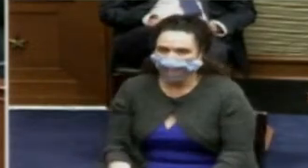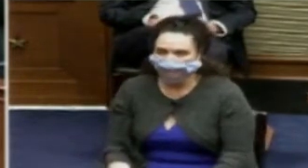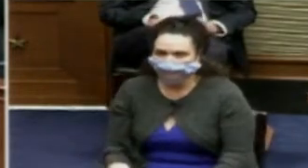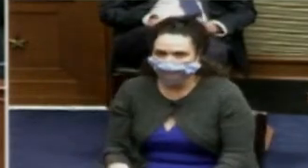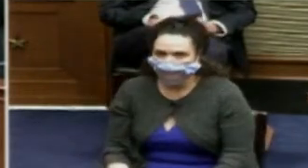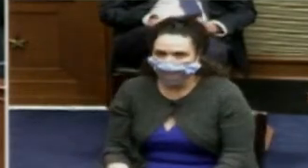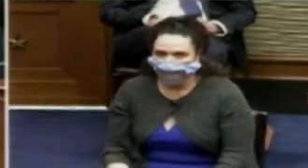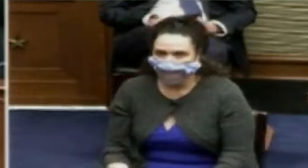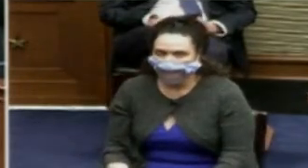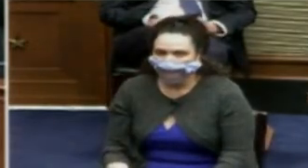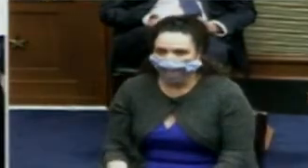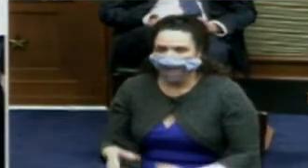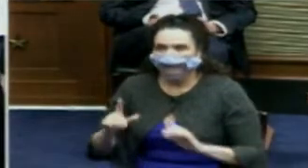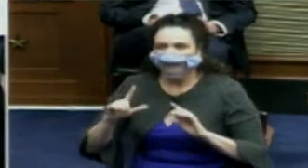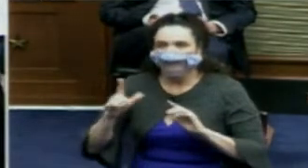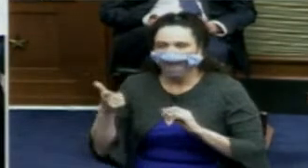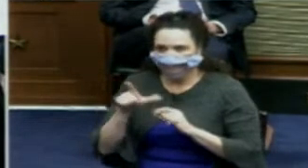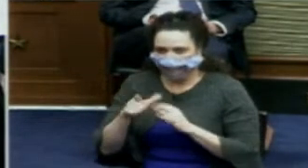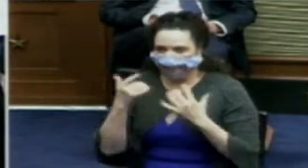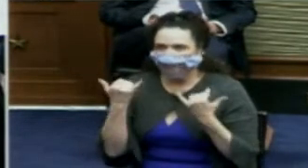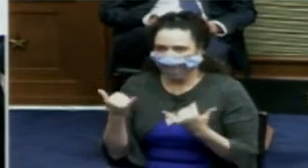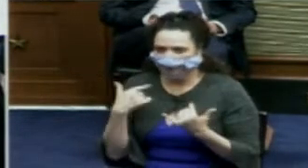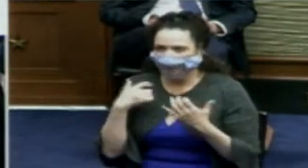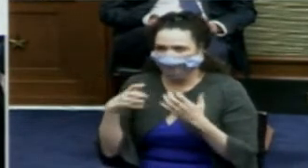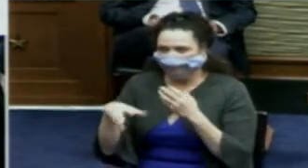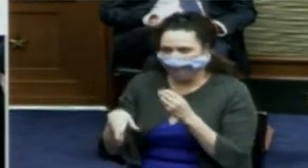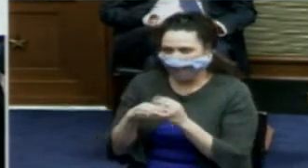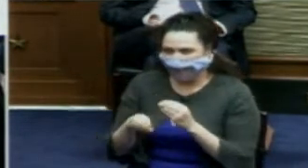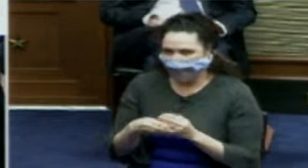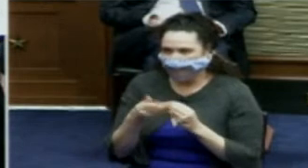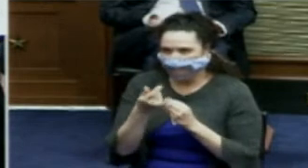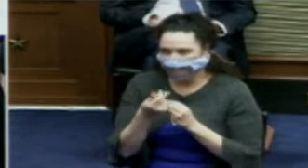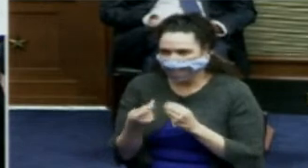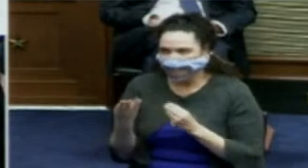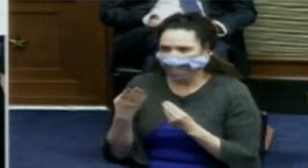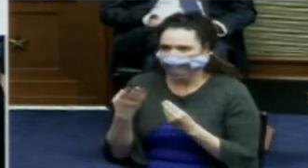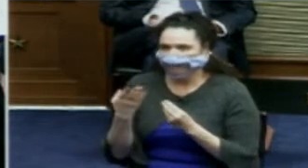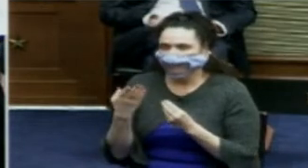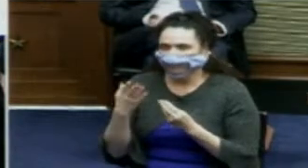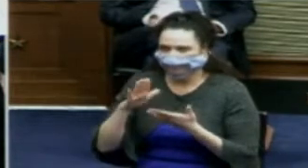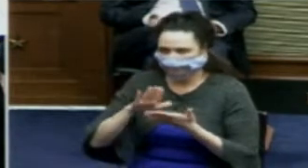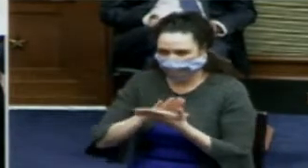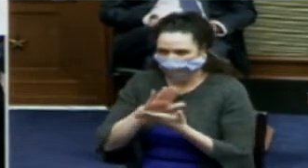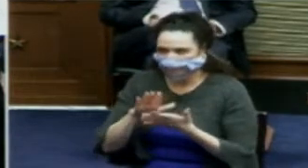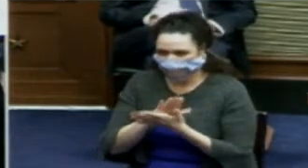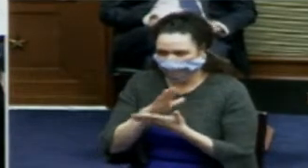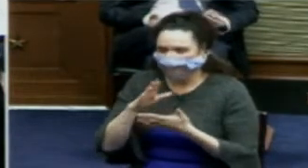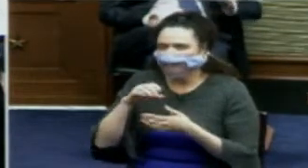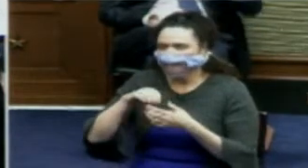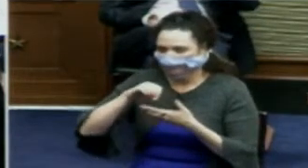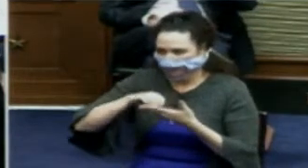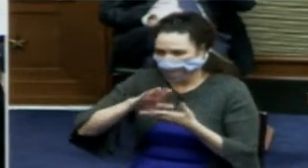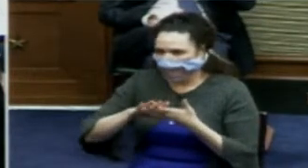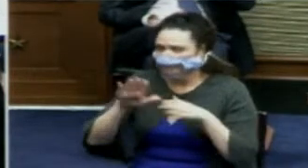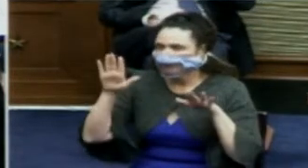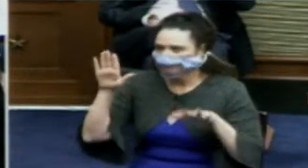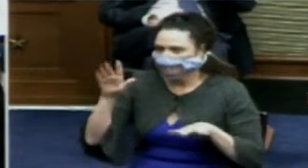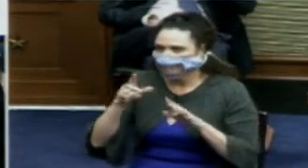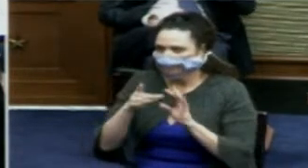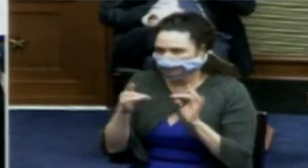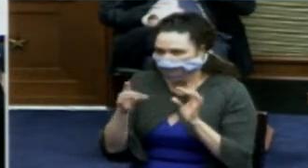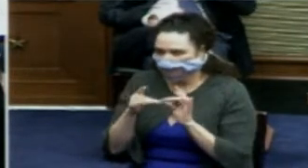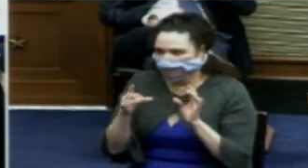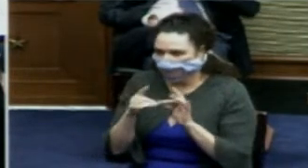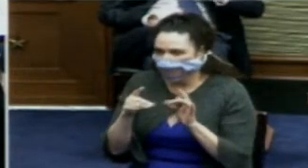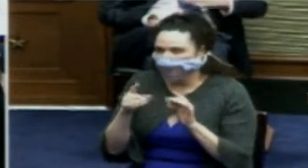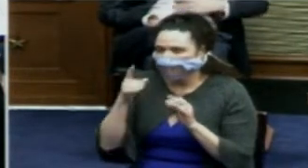would like to ask unanimous consent to enter several items into the record. So granted. The testimony of former George W.